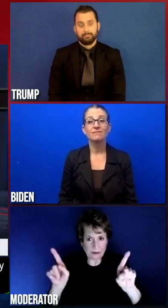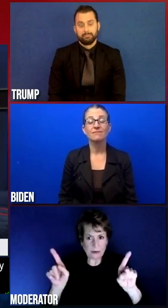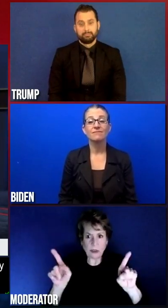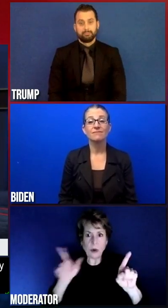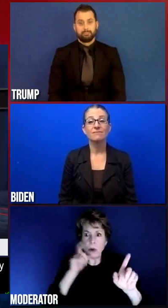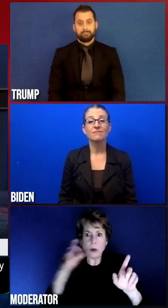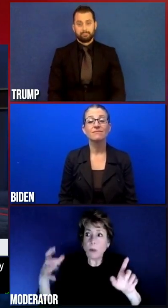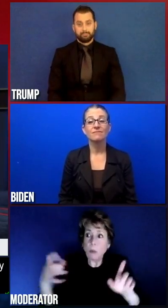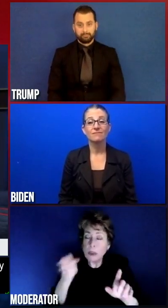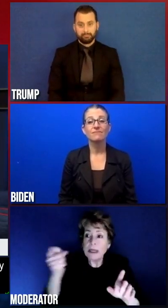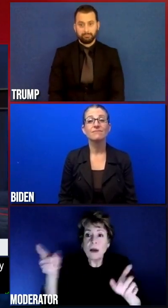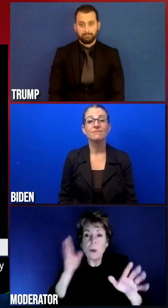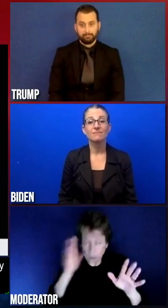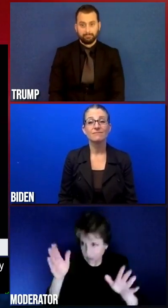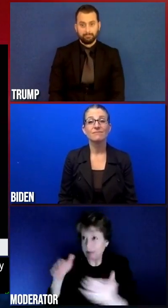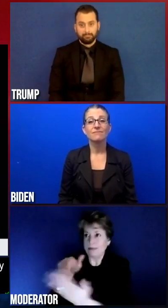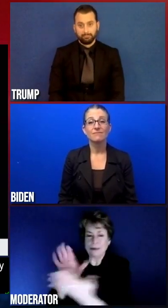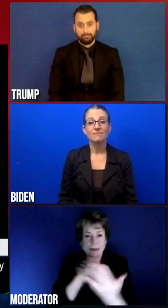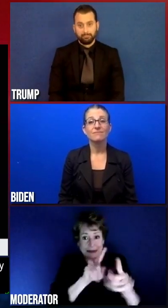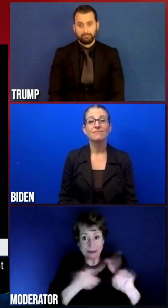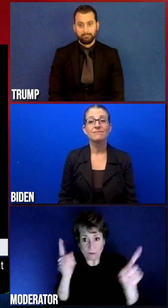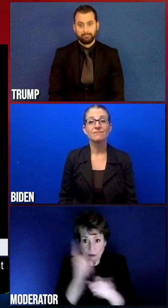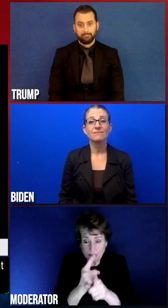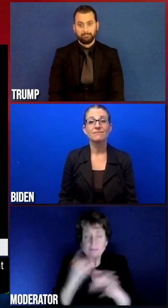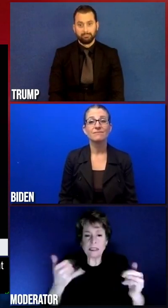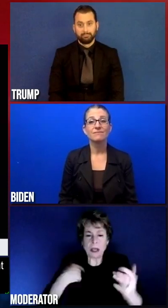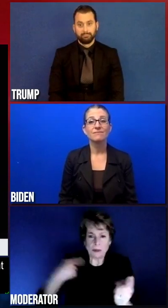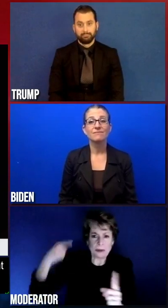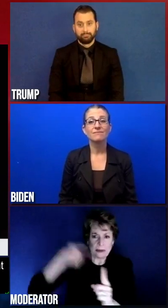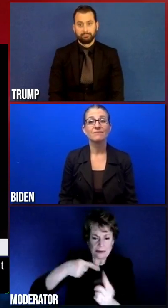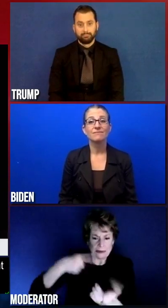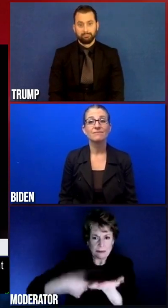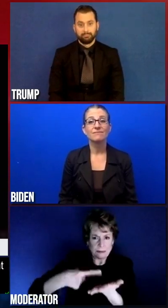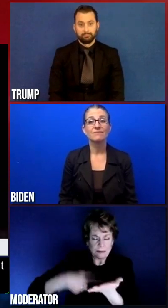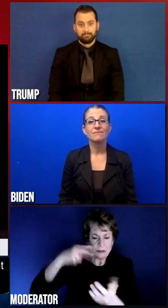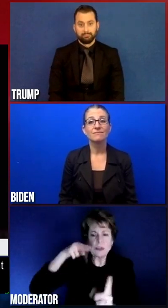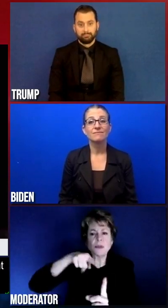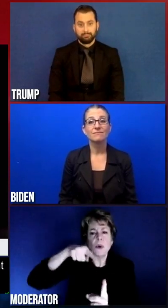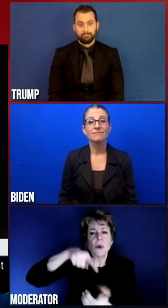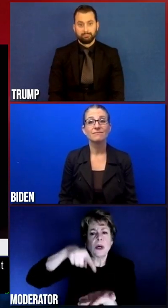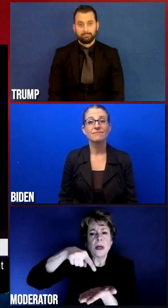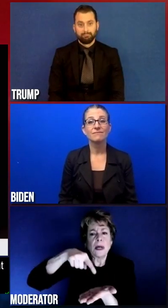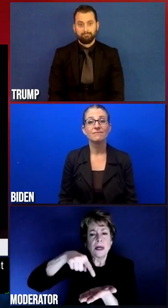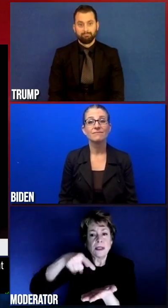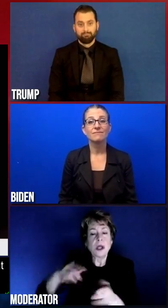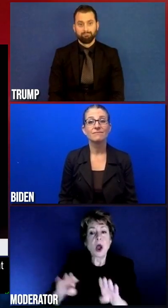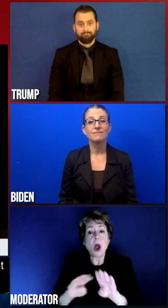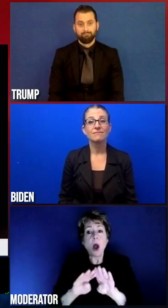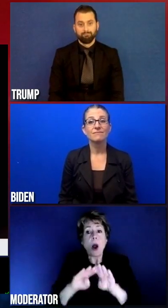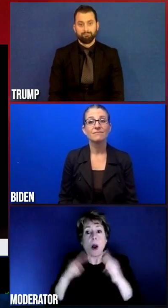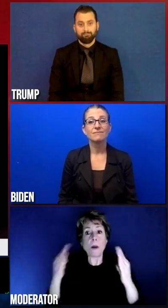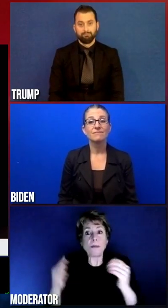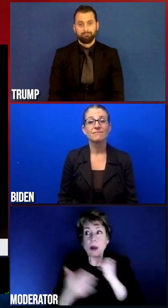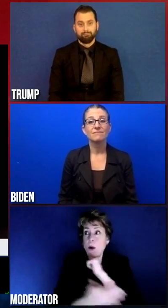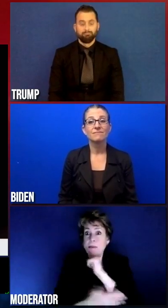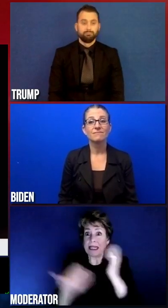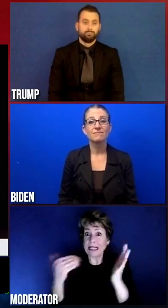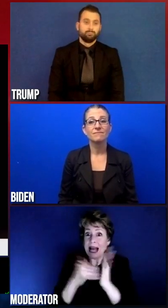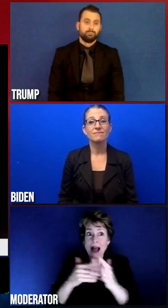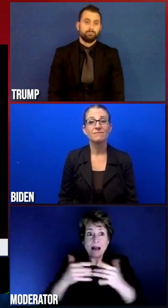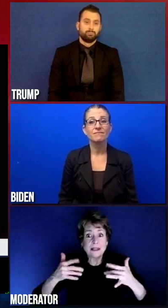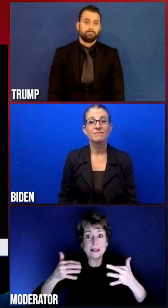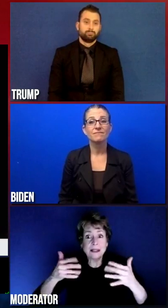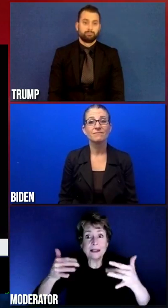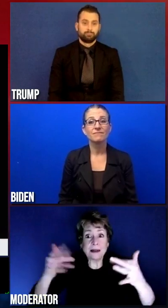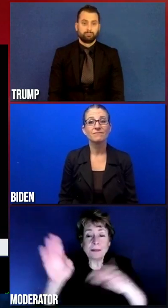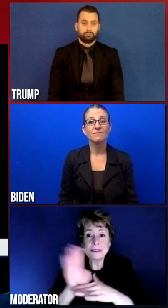quickly go through several of those. Reopenings. Vice President Biden, you have been much more reluctant than President Trump about